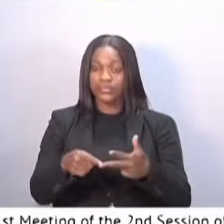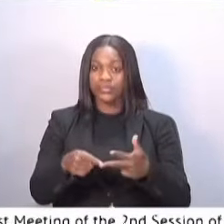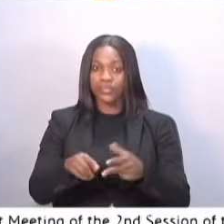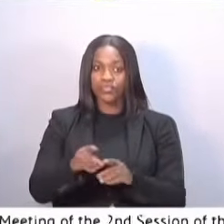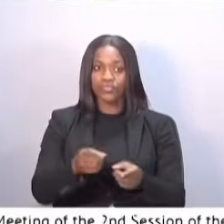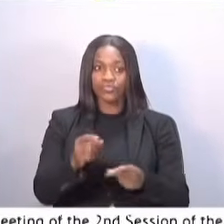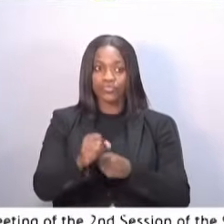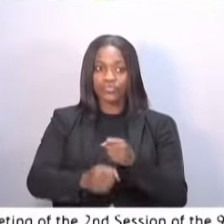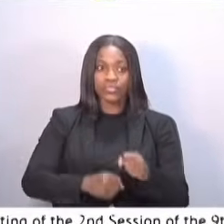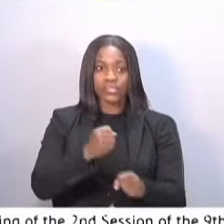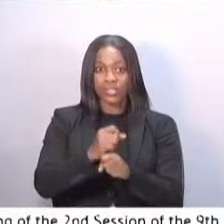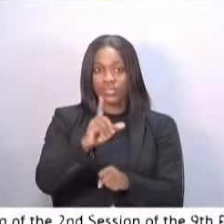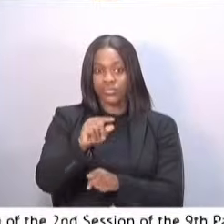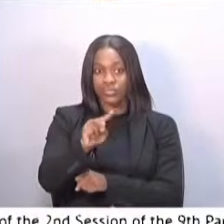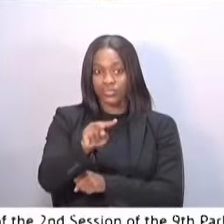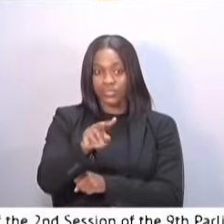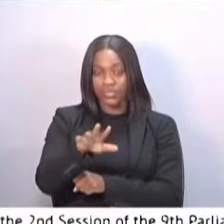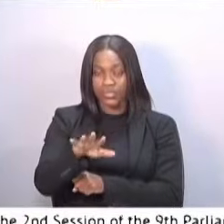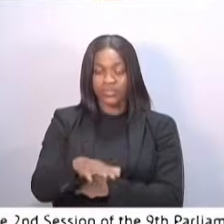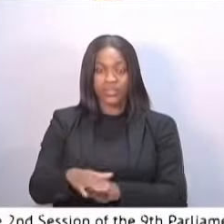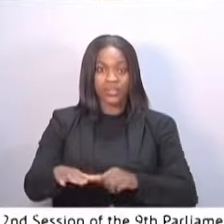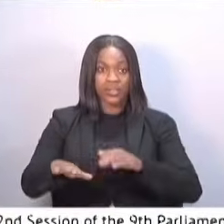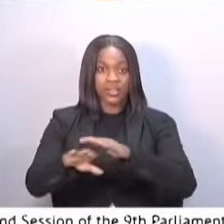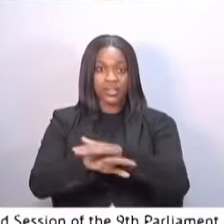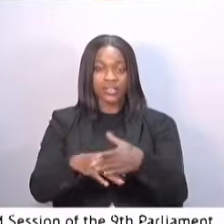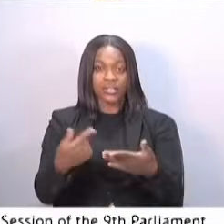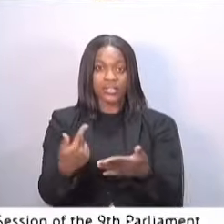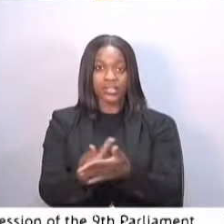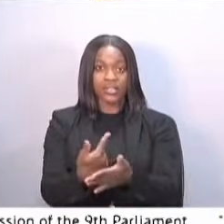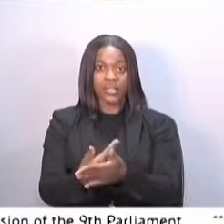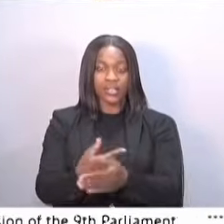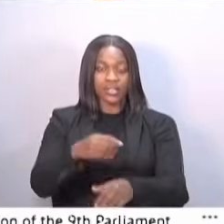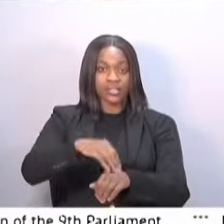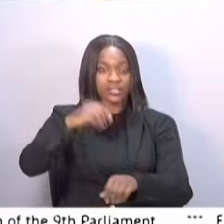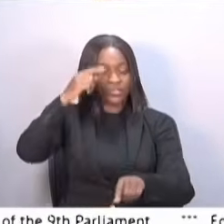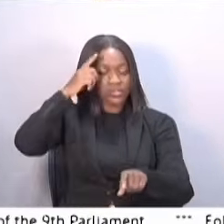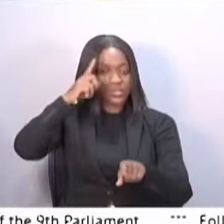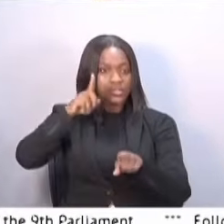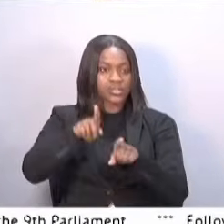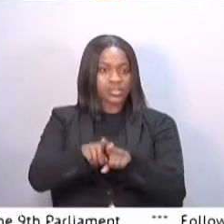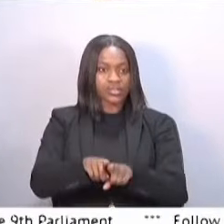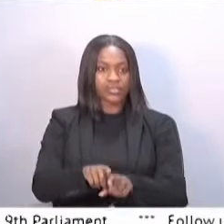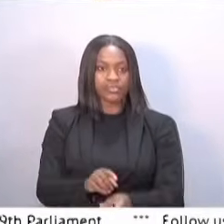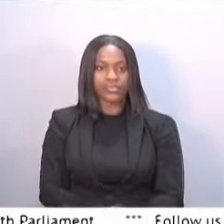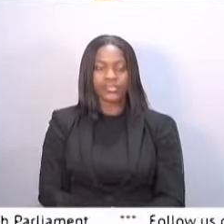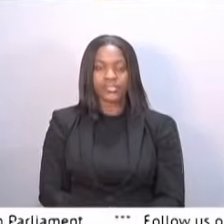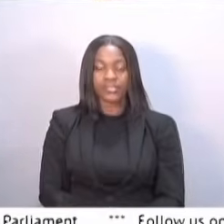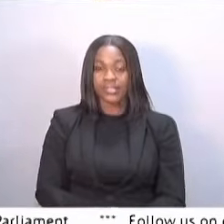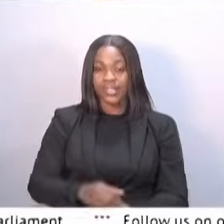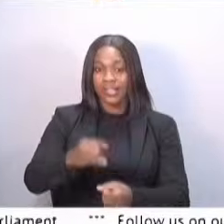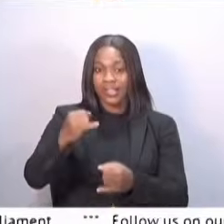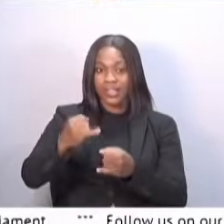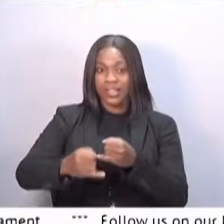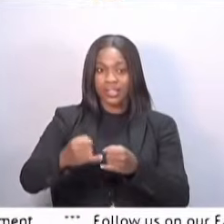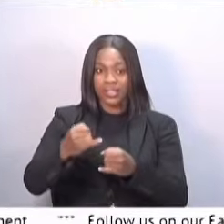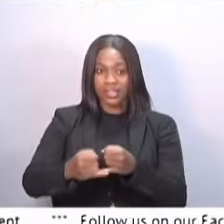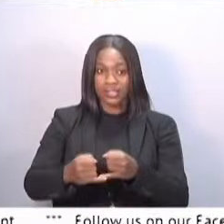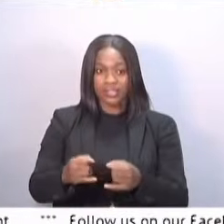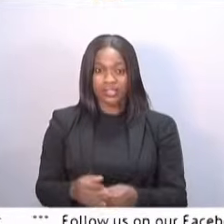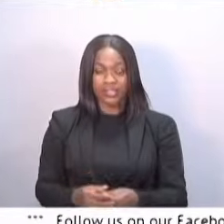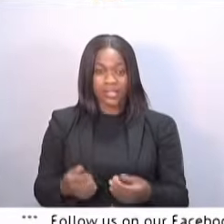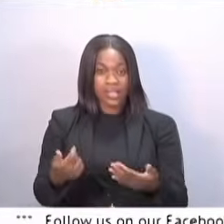undertaken in 2025 under the Ghana-Sweden agreement alone. And then finally,